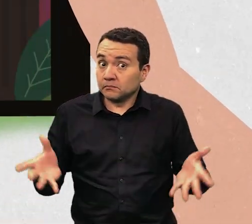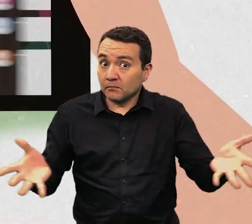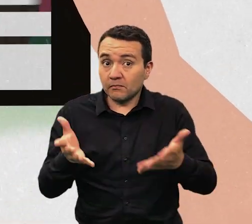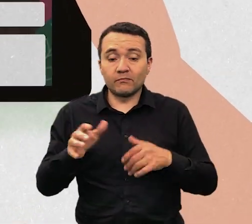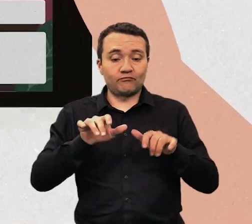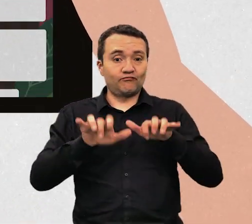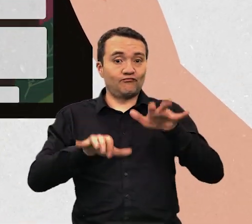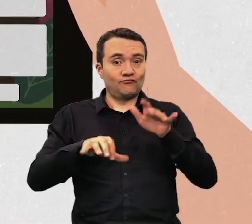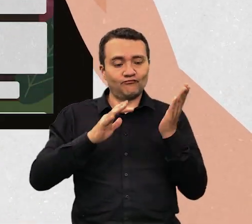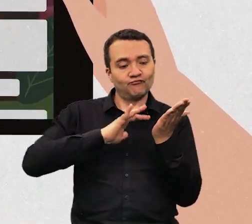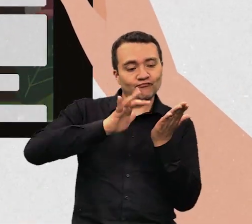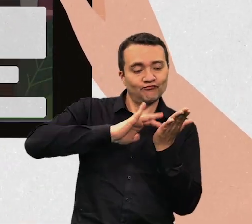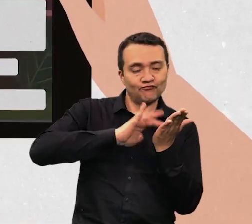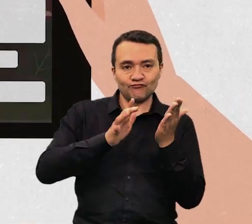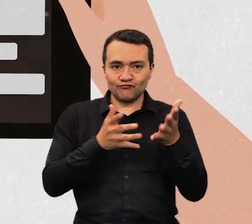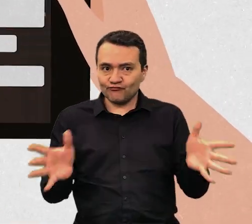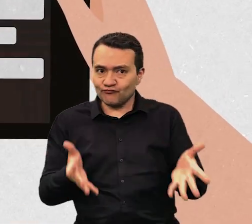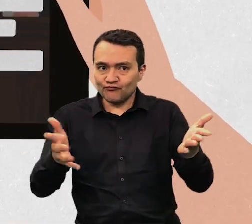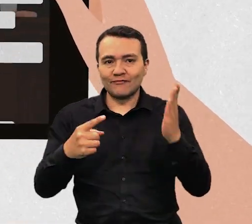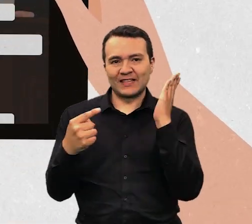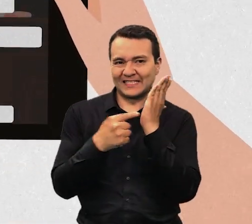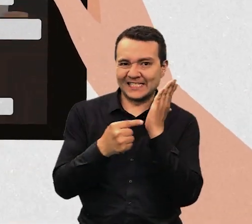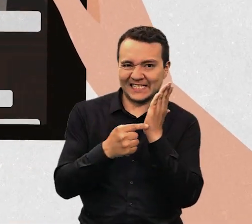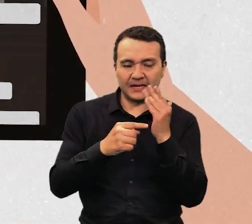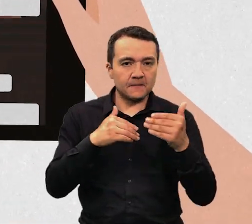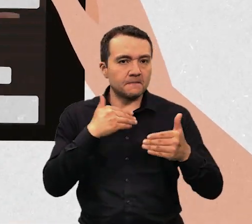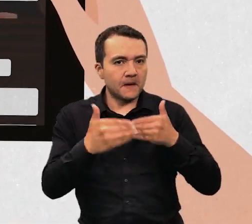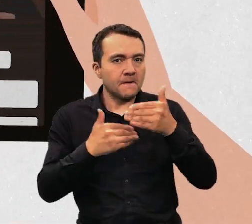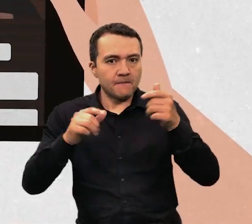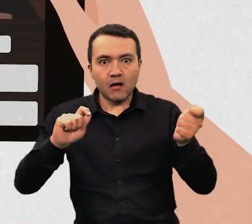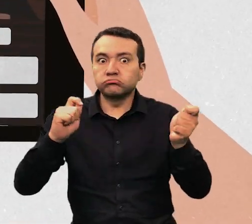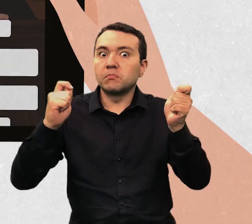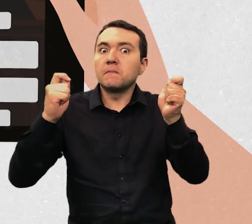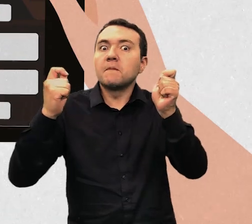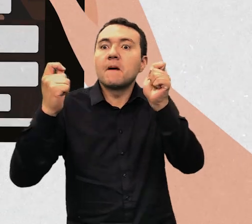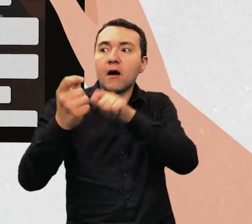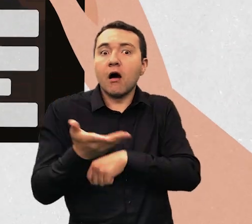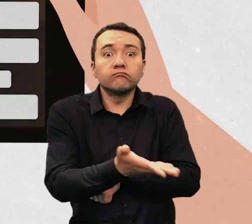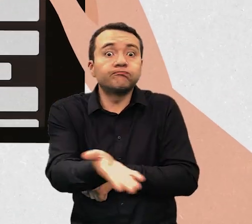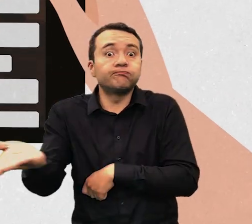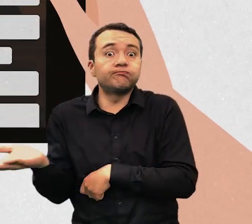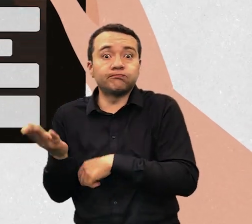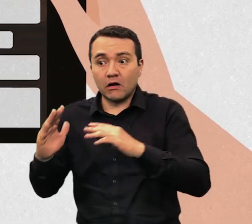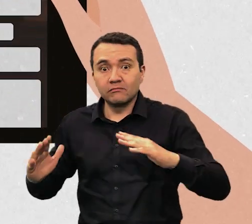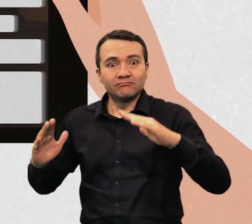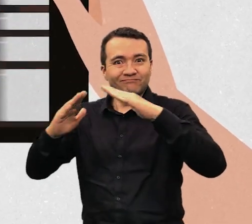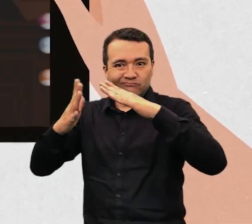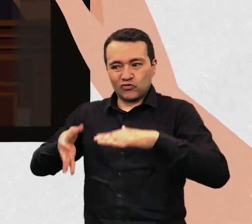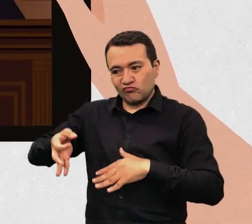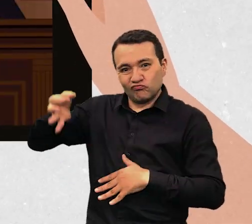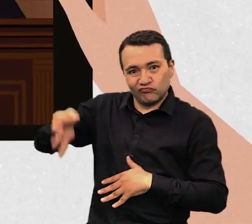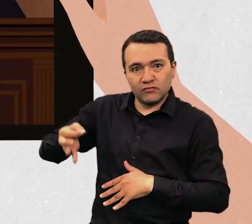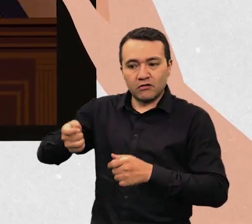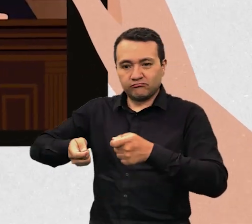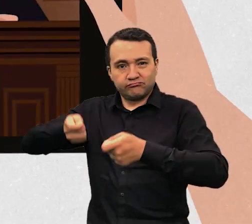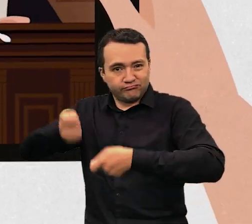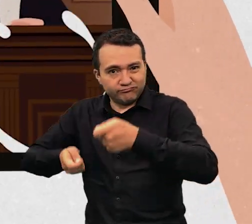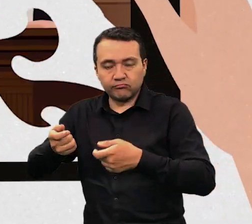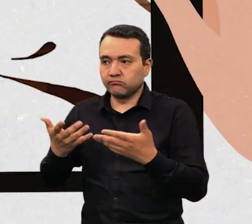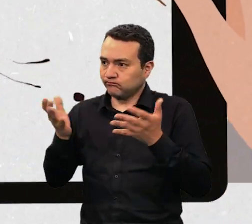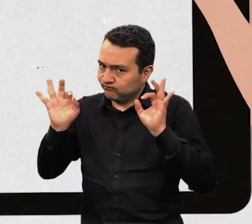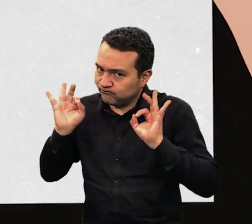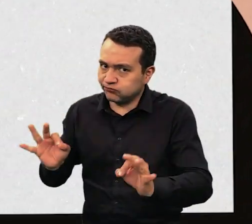Promote digital accessibility, regularly modernizing and updating the technologies available in courts and tribunals.